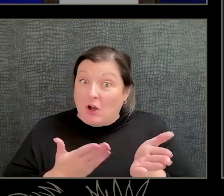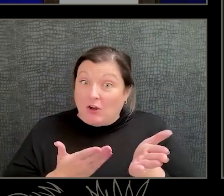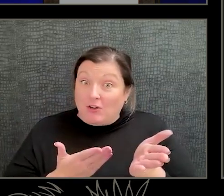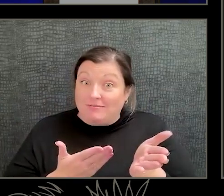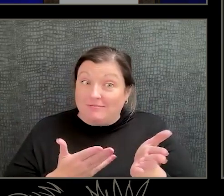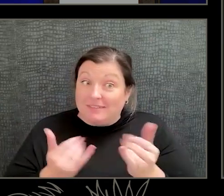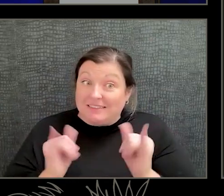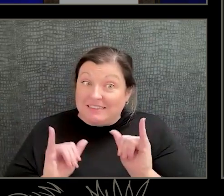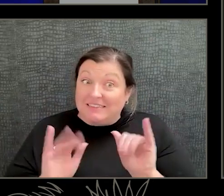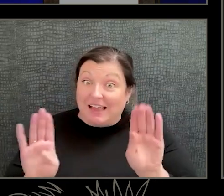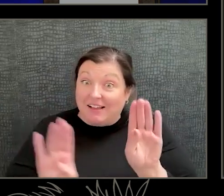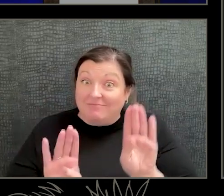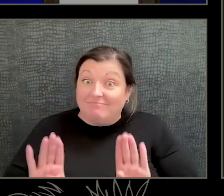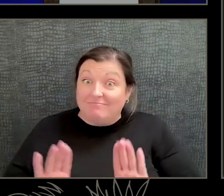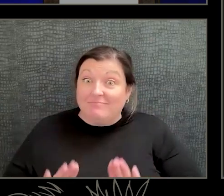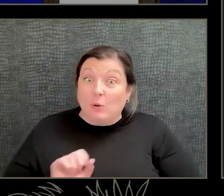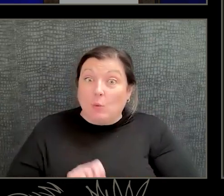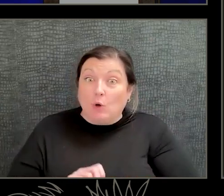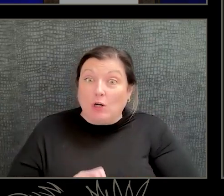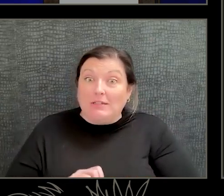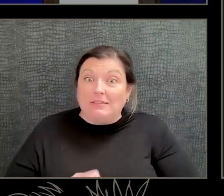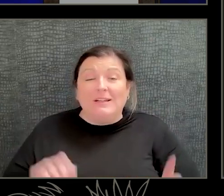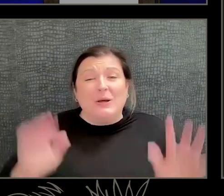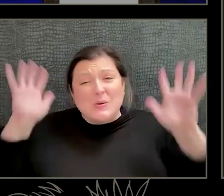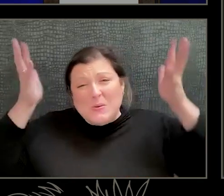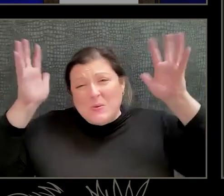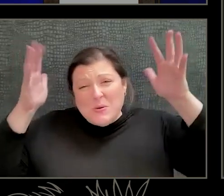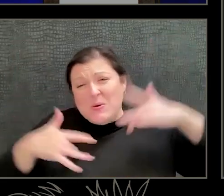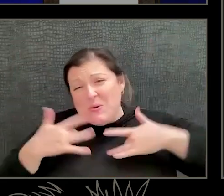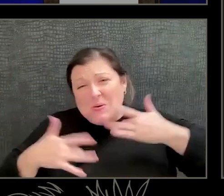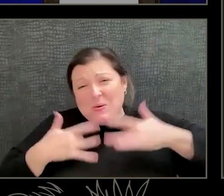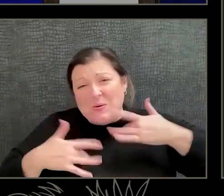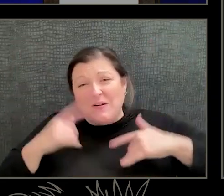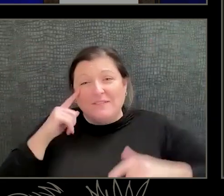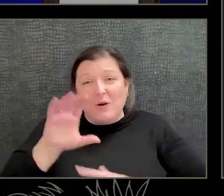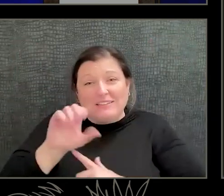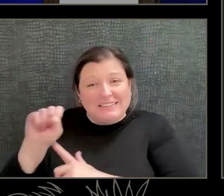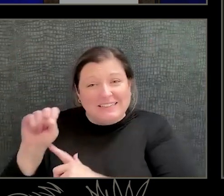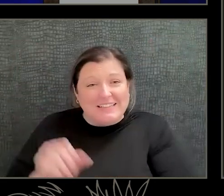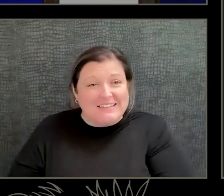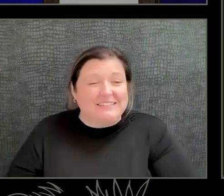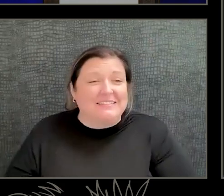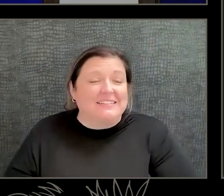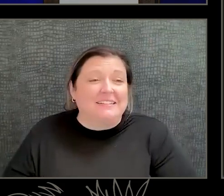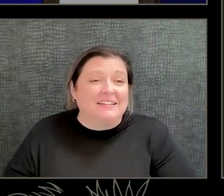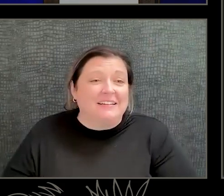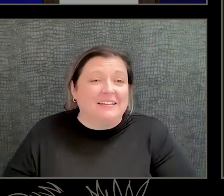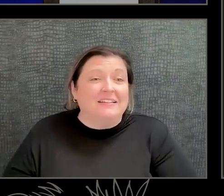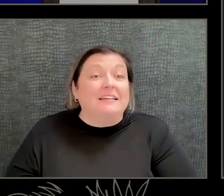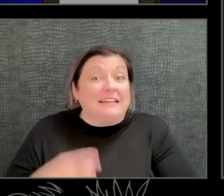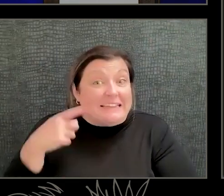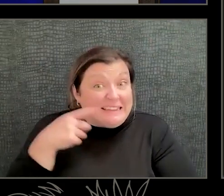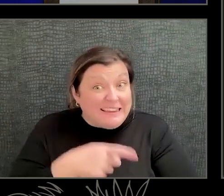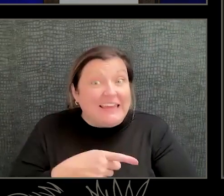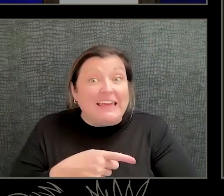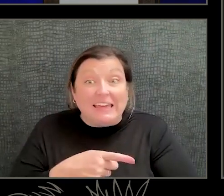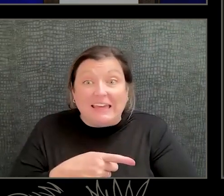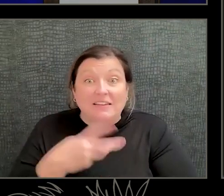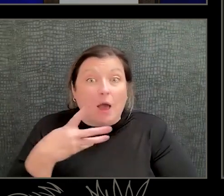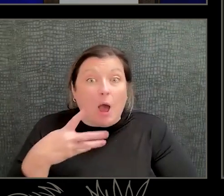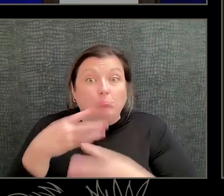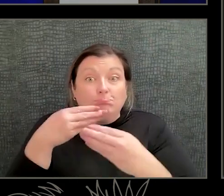what? Isn't that cool? You know the drill at this point. Woo! All right, so this is the CSS that doesn't use